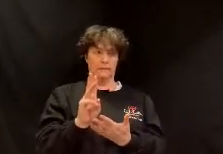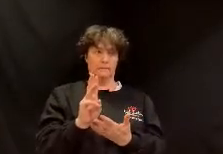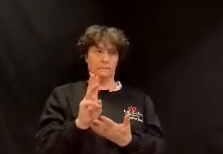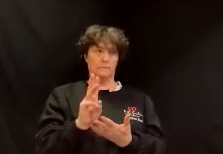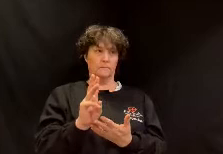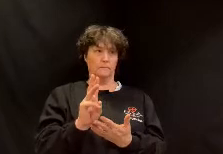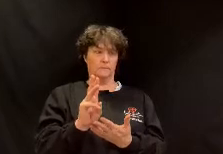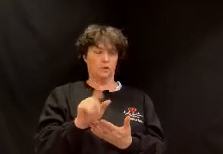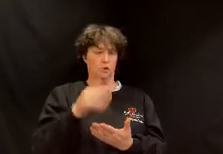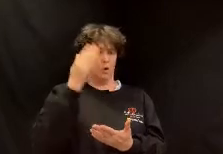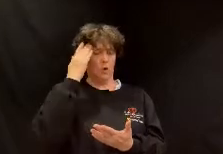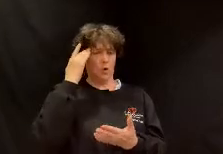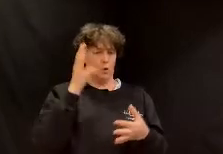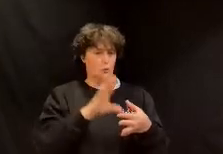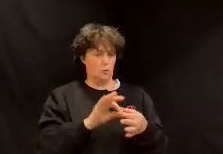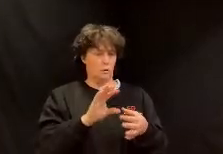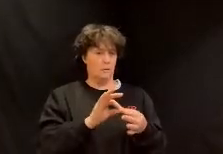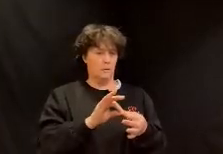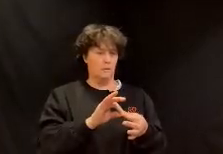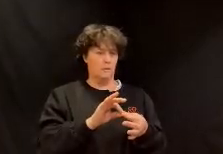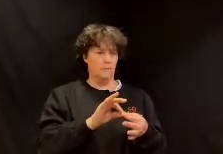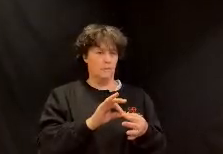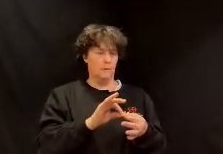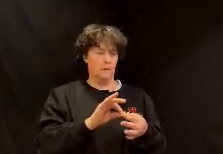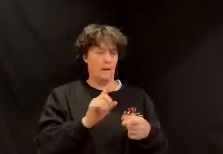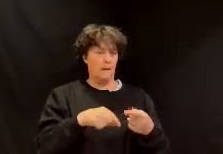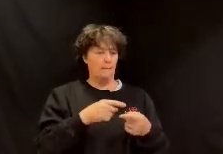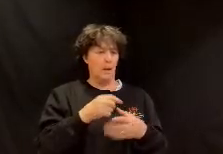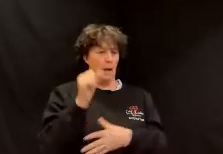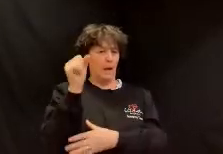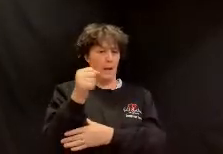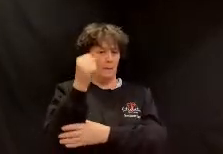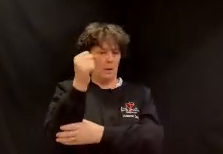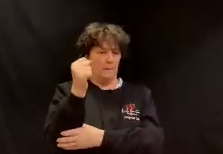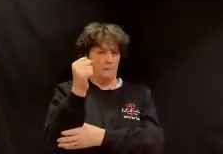16. Very familiar set of scriptures talking about Abraham.